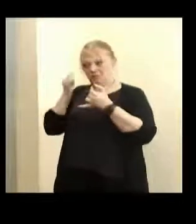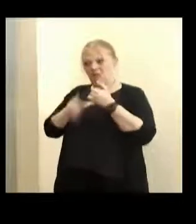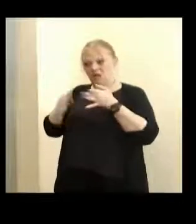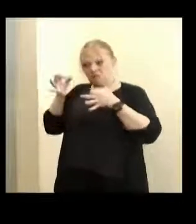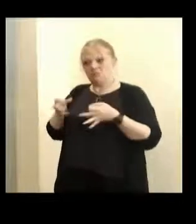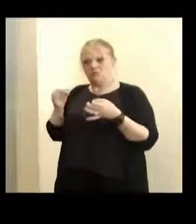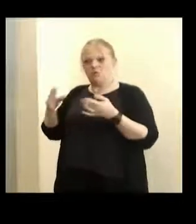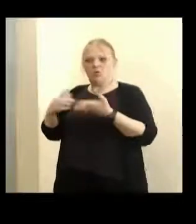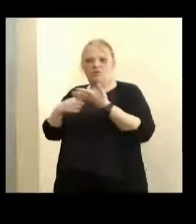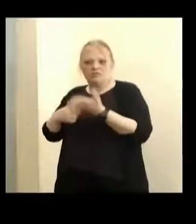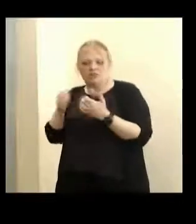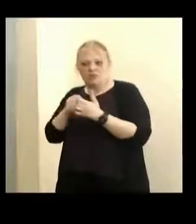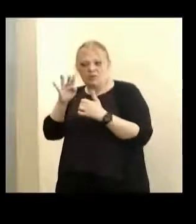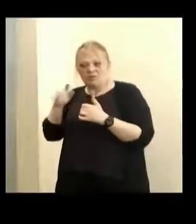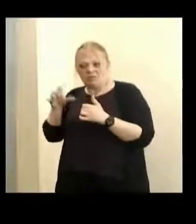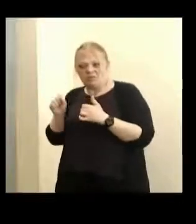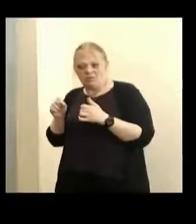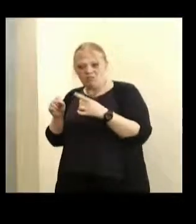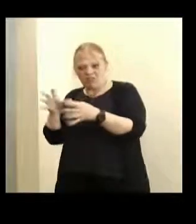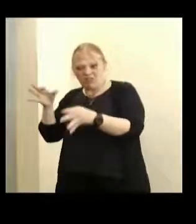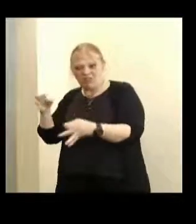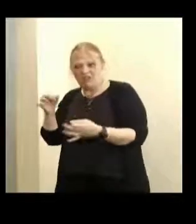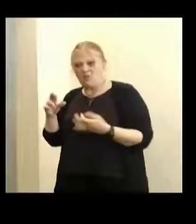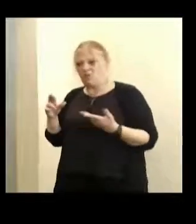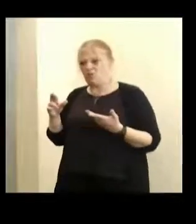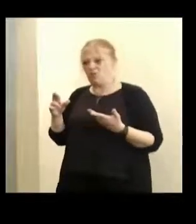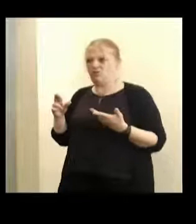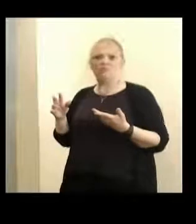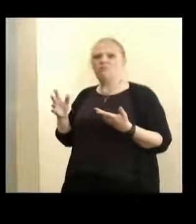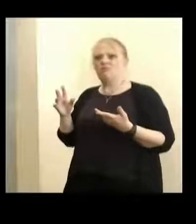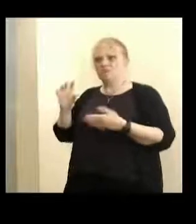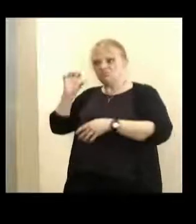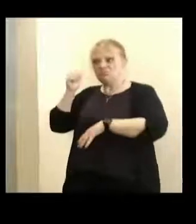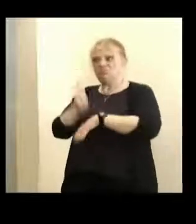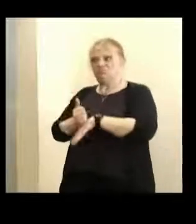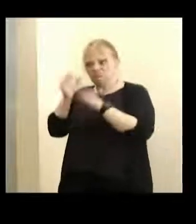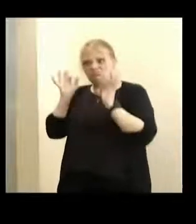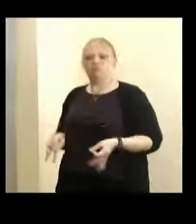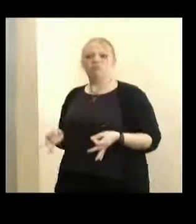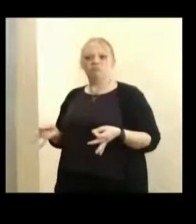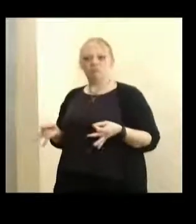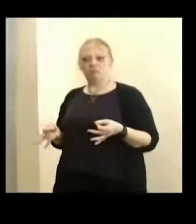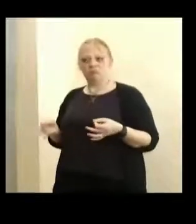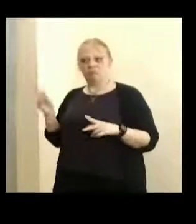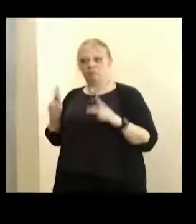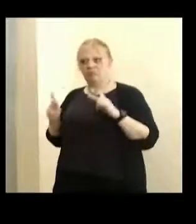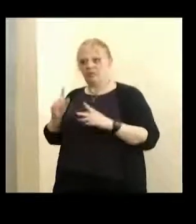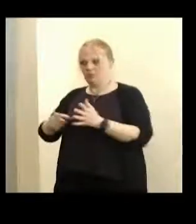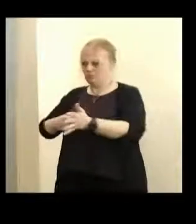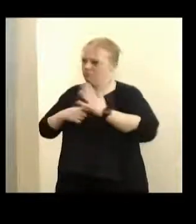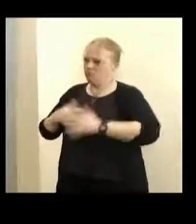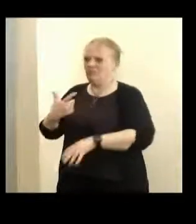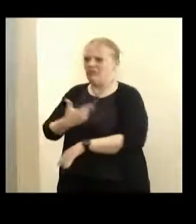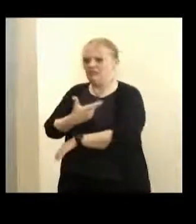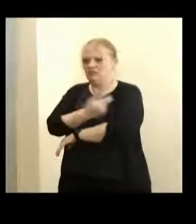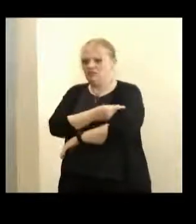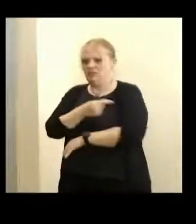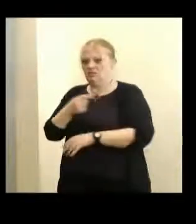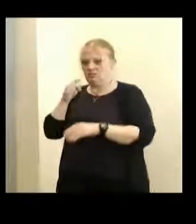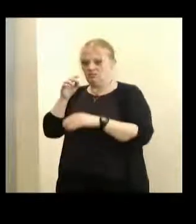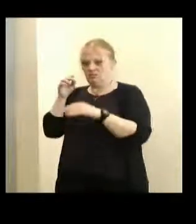with the Bills at this point? And, I mean, is it set in stone that people need a vaccine to